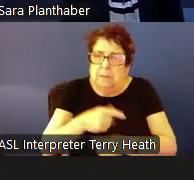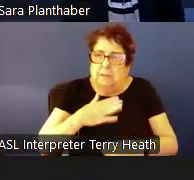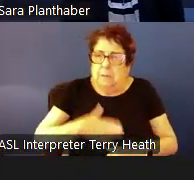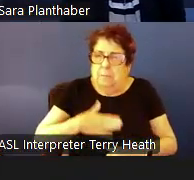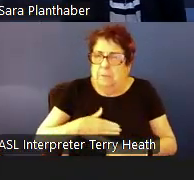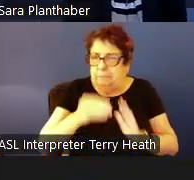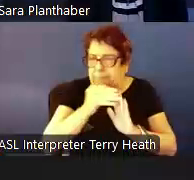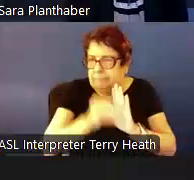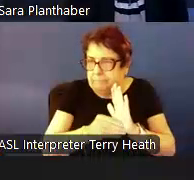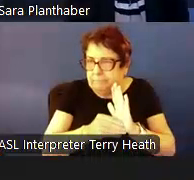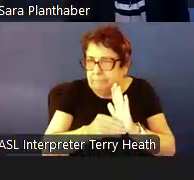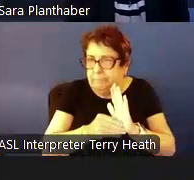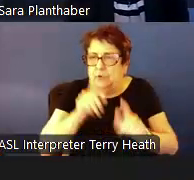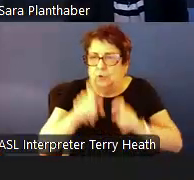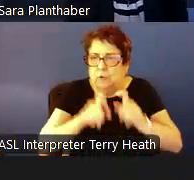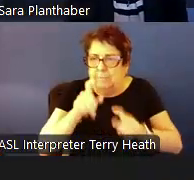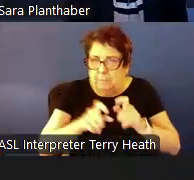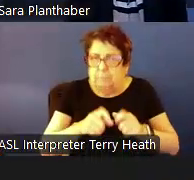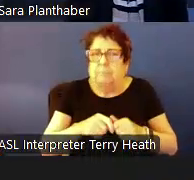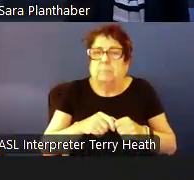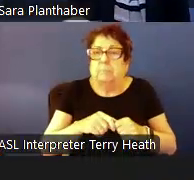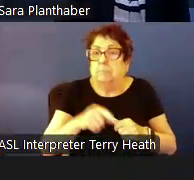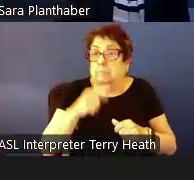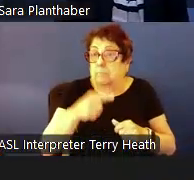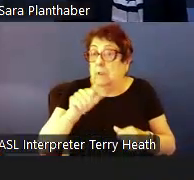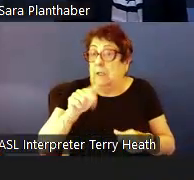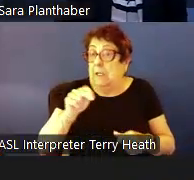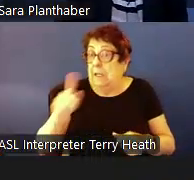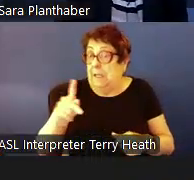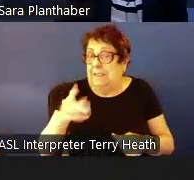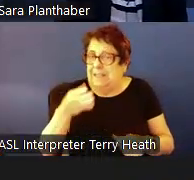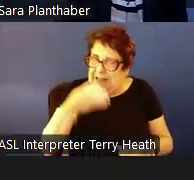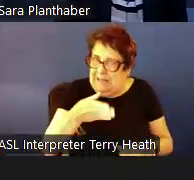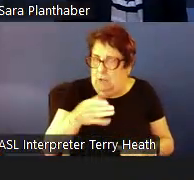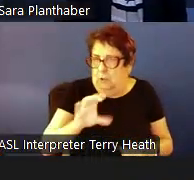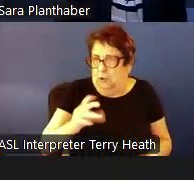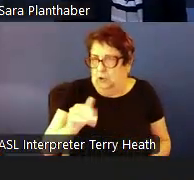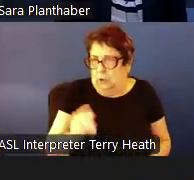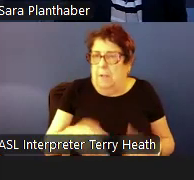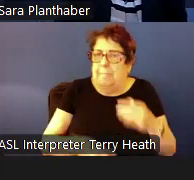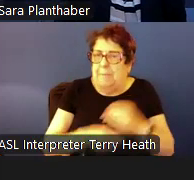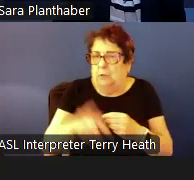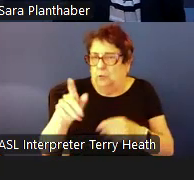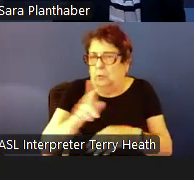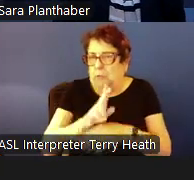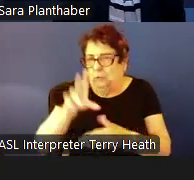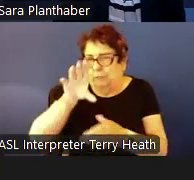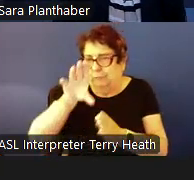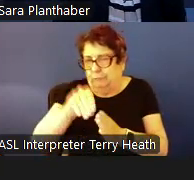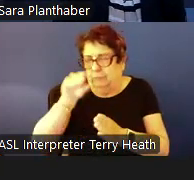chat. It's also up on the screen, and you can use the QR code as well. Next slide, please.